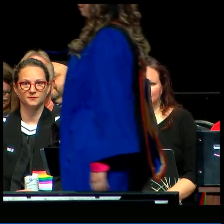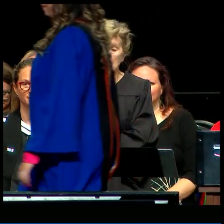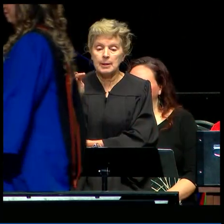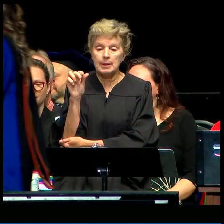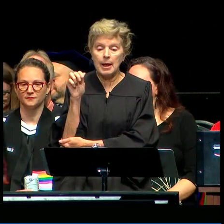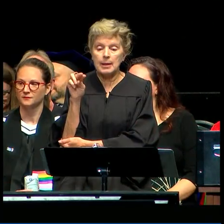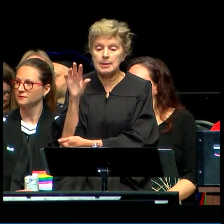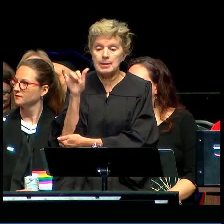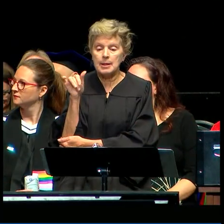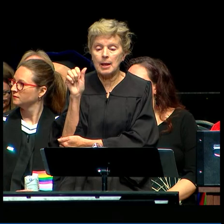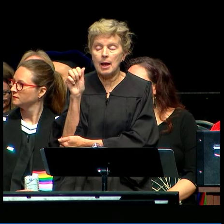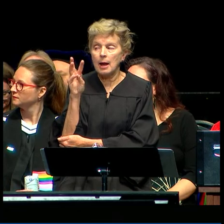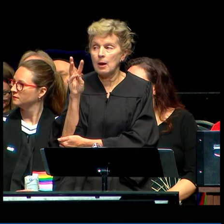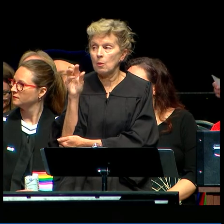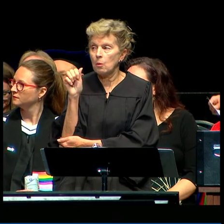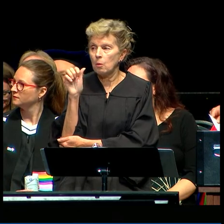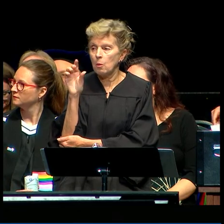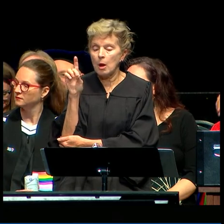Nancy Awadallah.